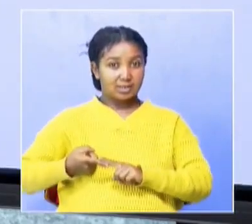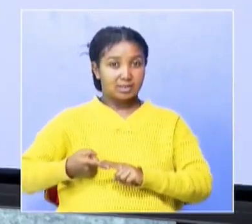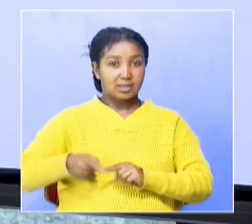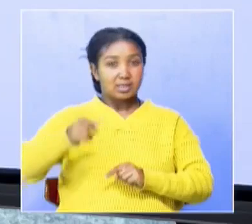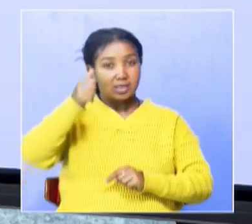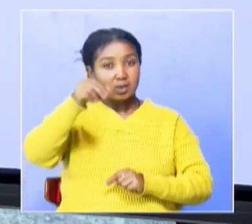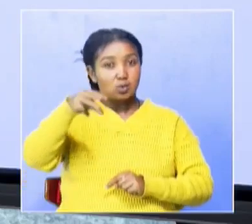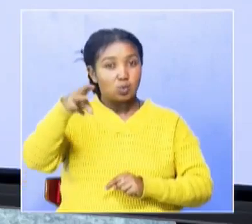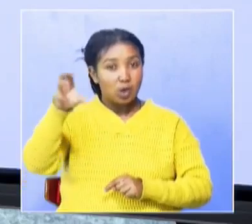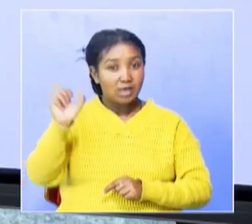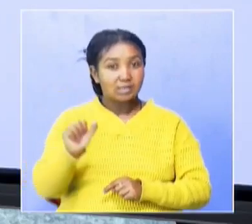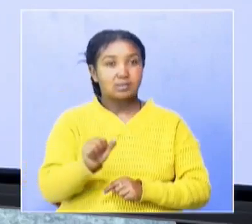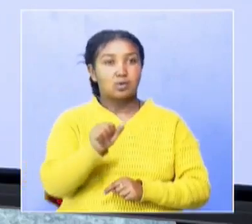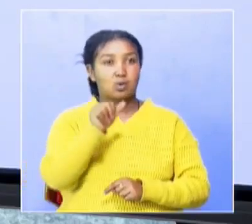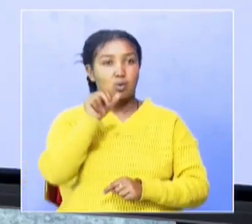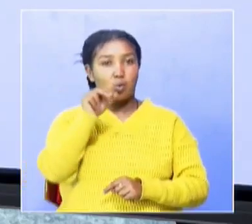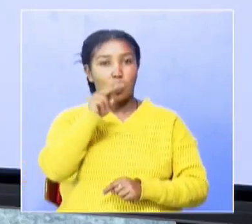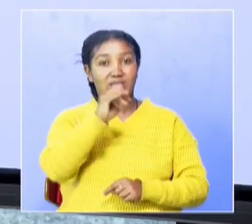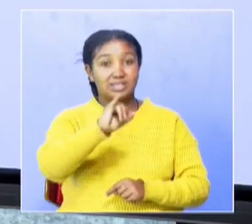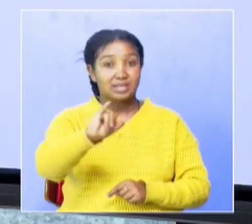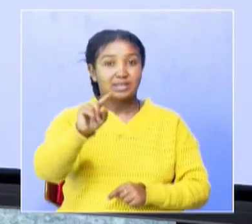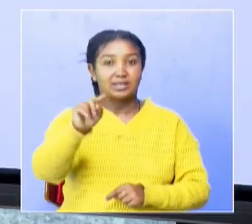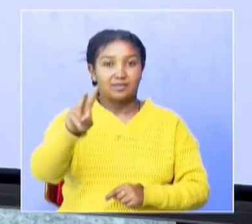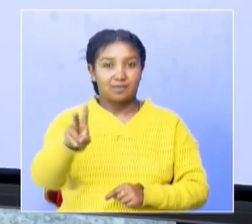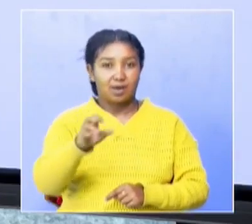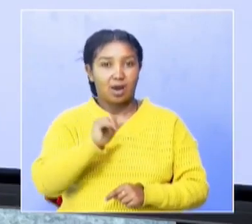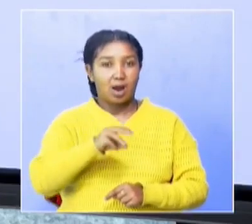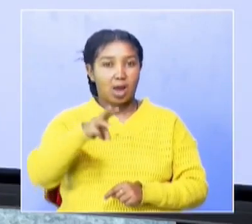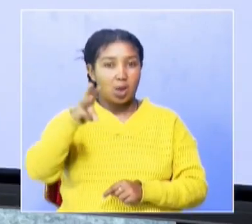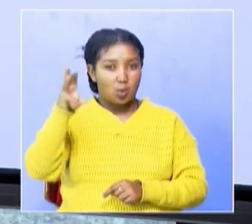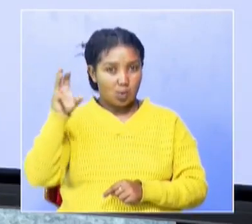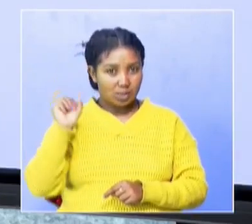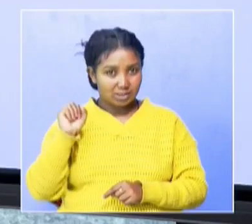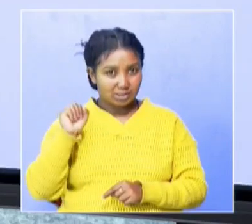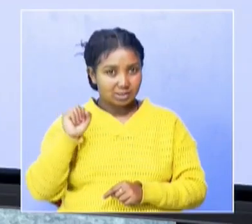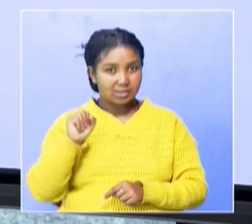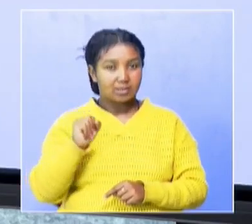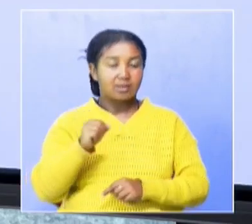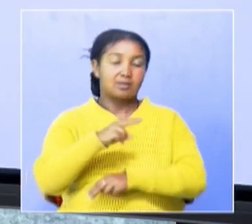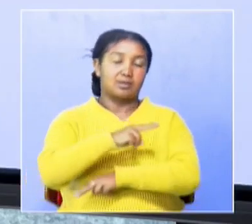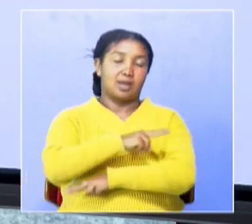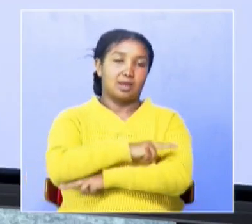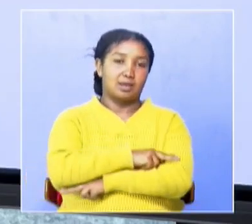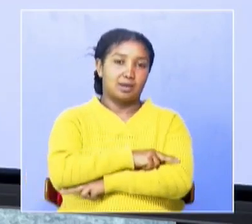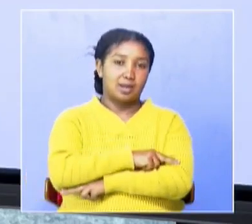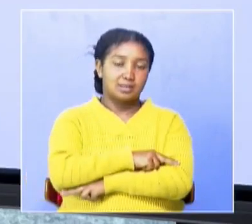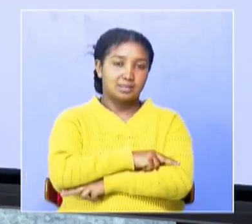he was watching TV. I was taking a rest.